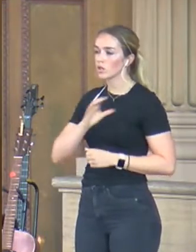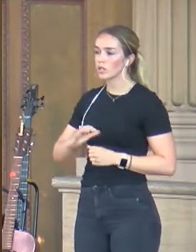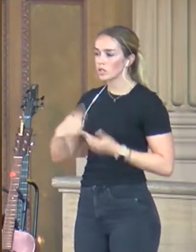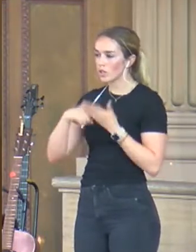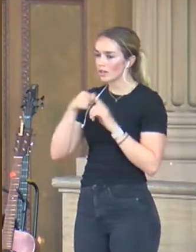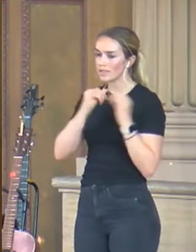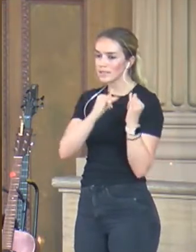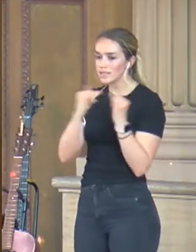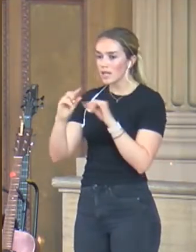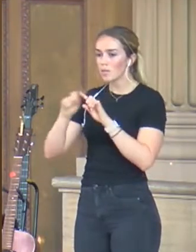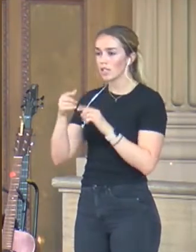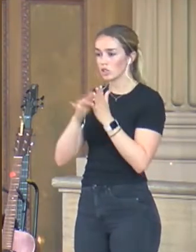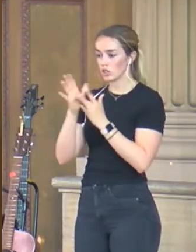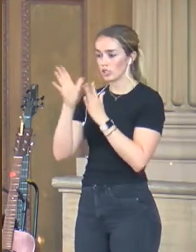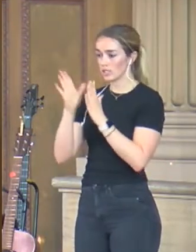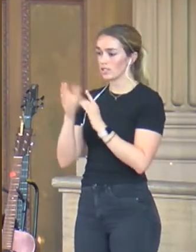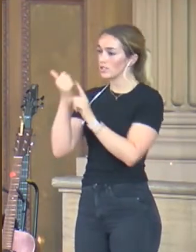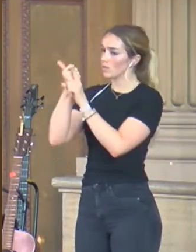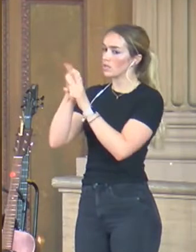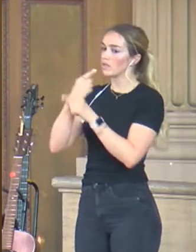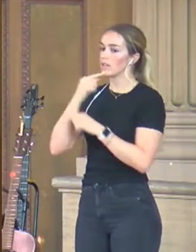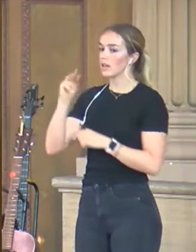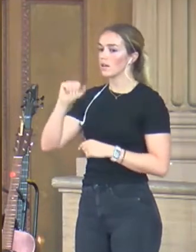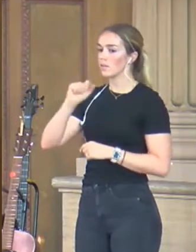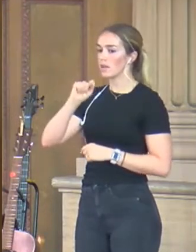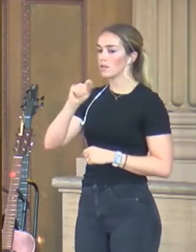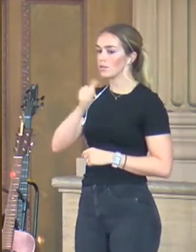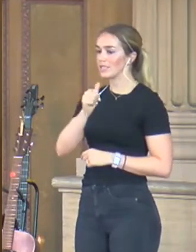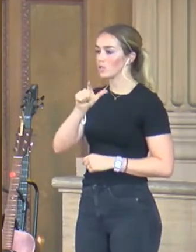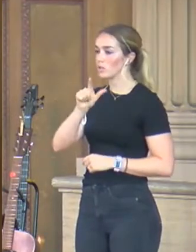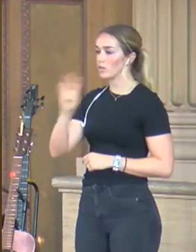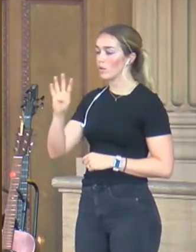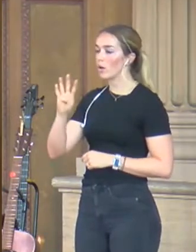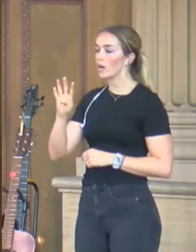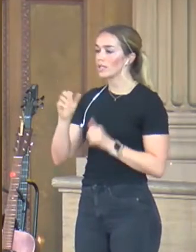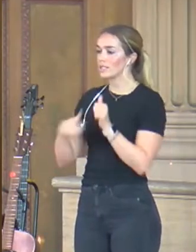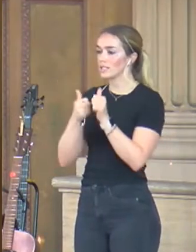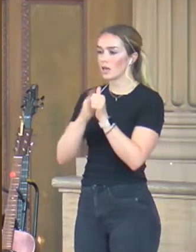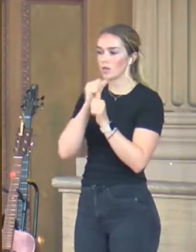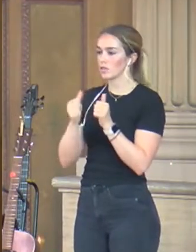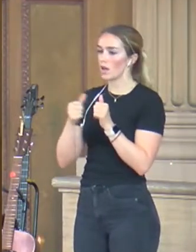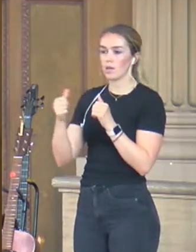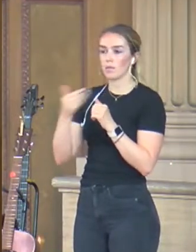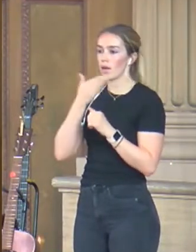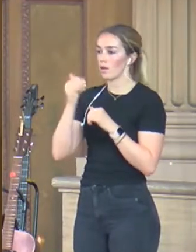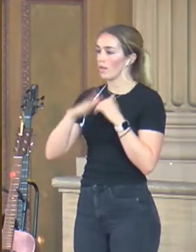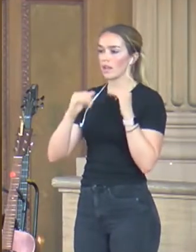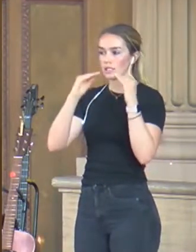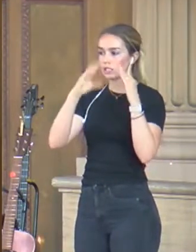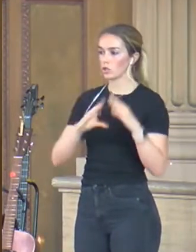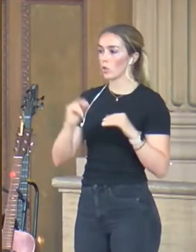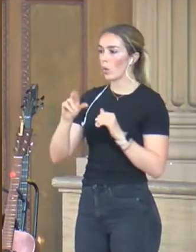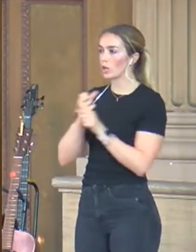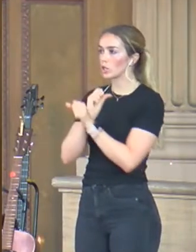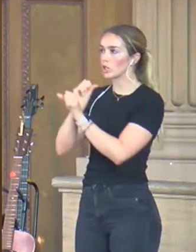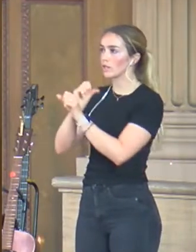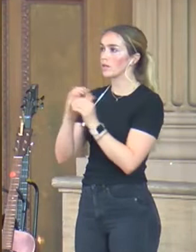not only great Christians, Jesus himself told us in Matthew 10, 24, a disciple's not above his teacher, nor a servant above his master.